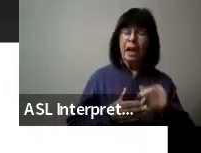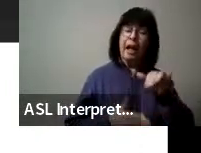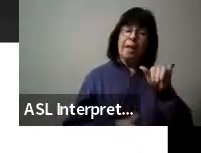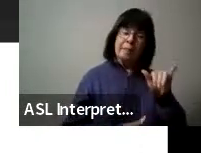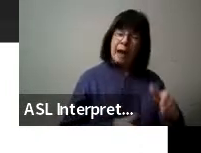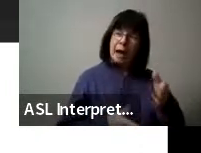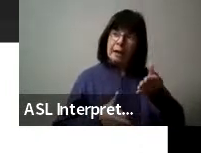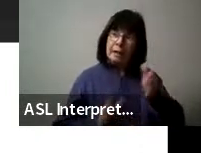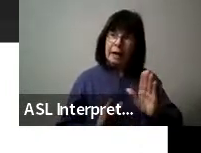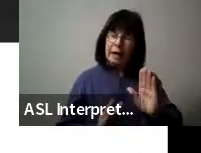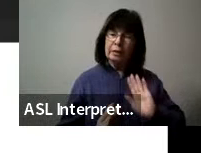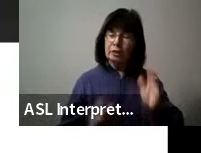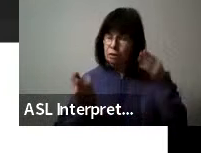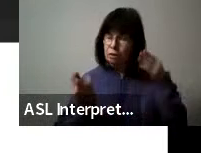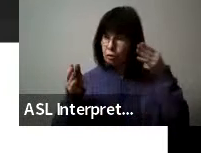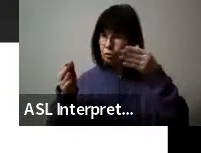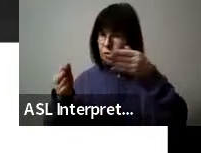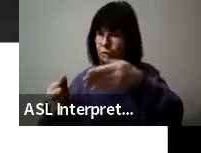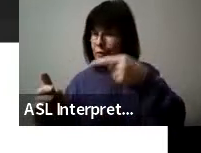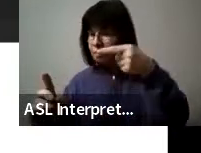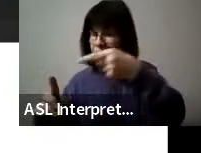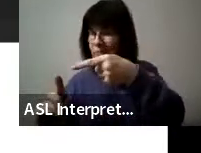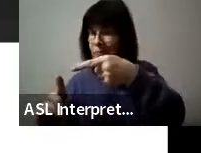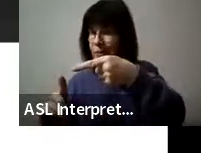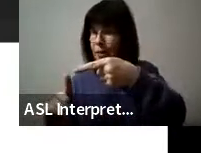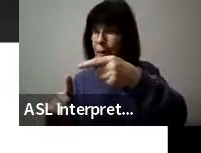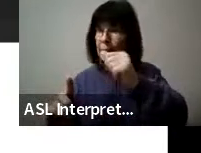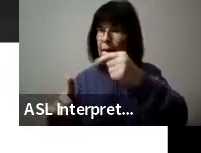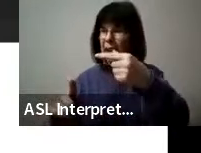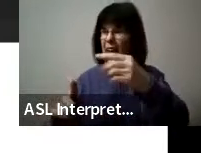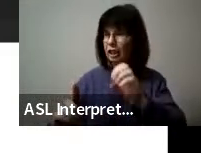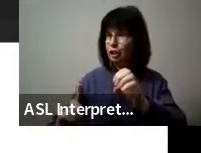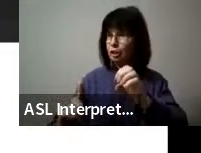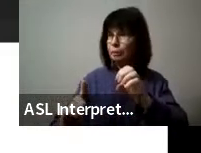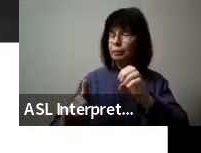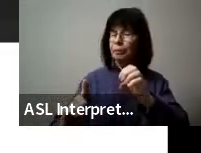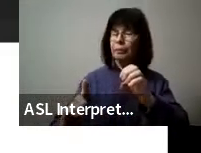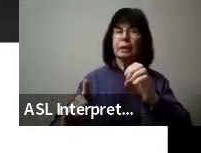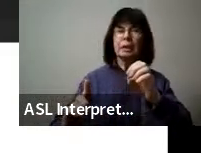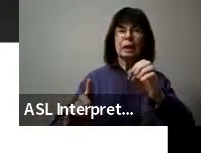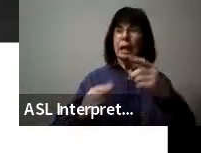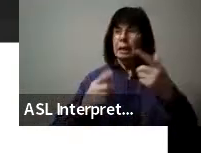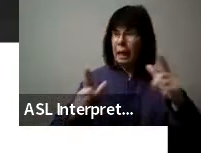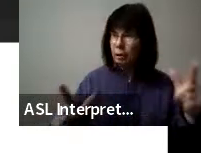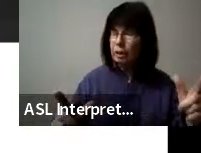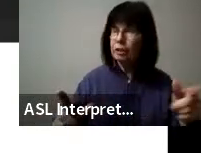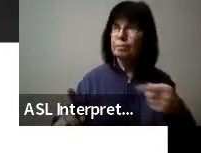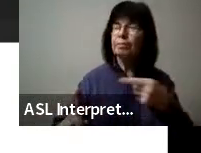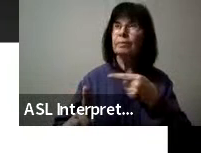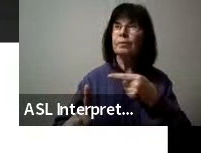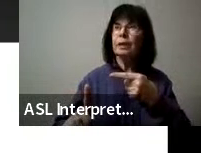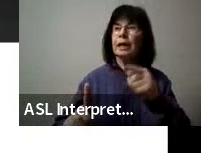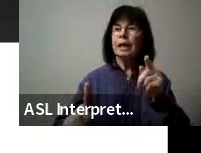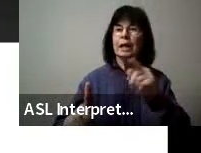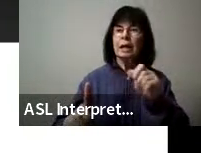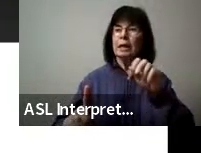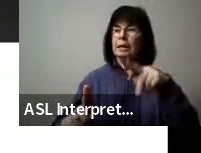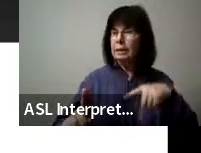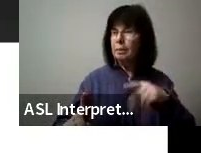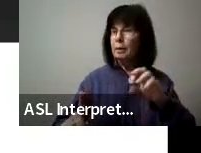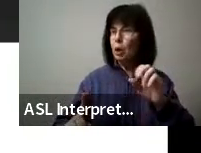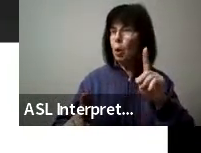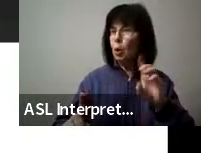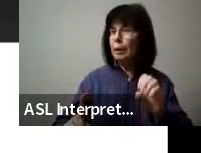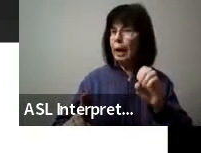to target by age demographic, by language, and by zip code, and